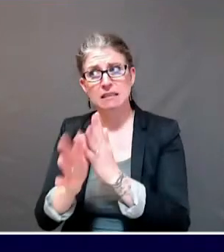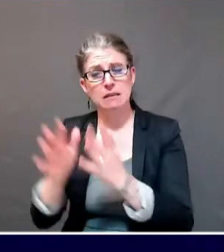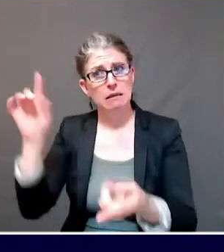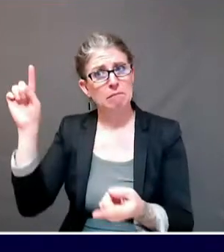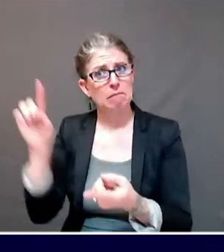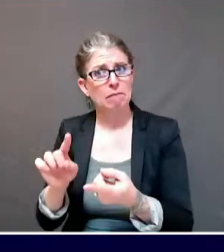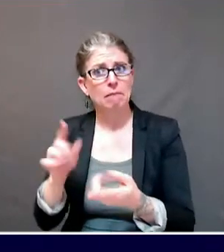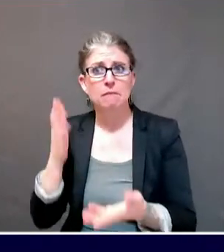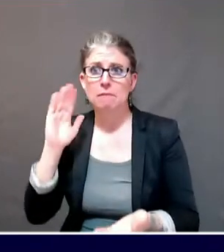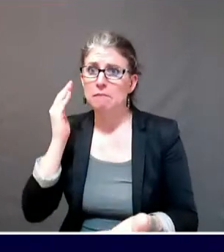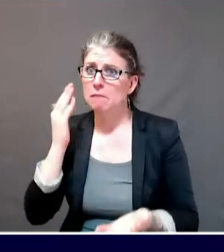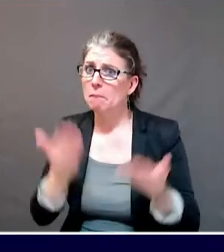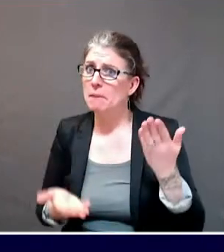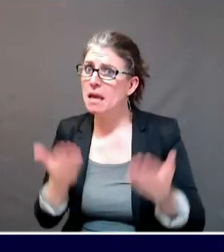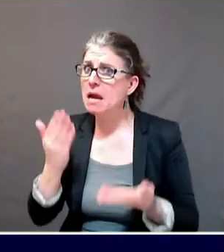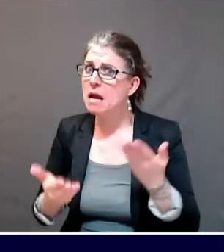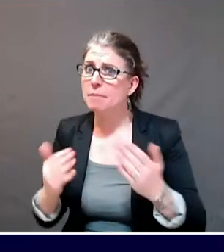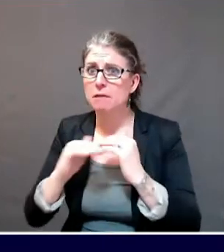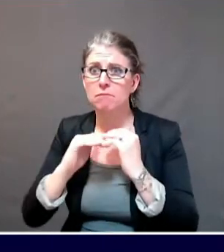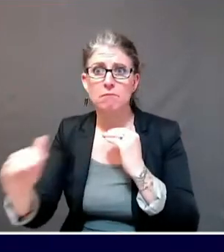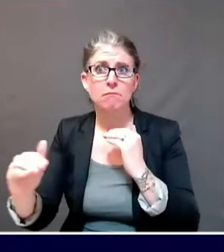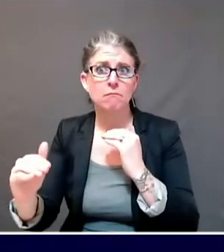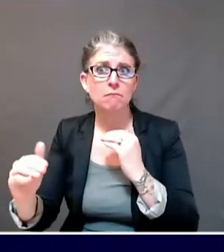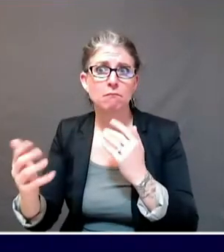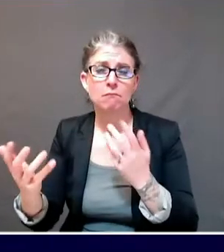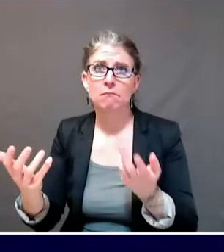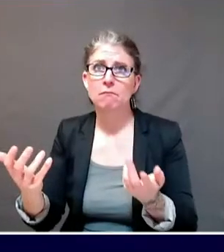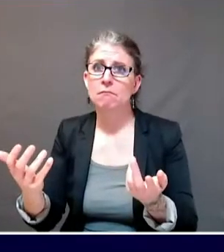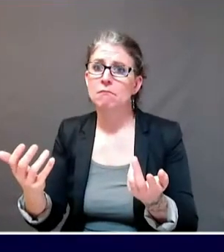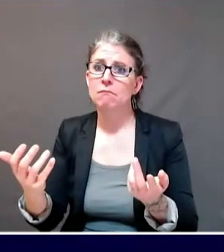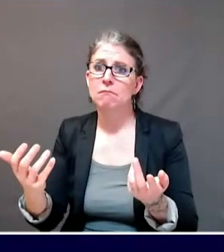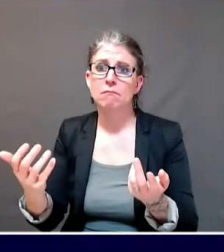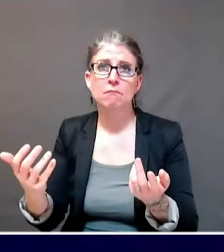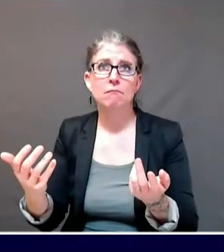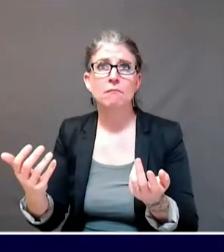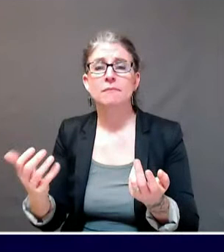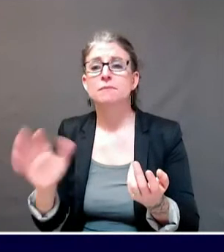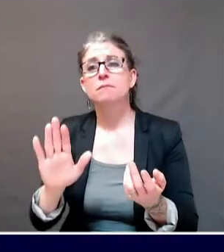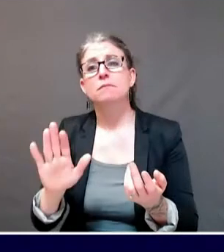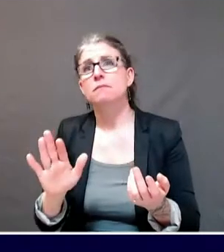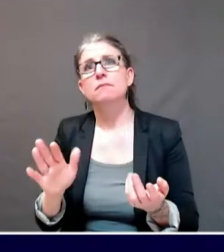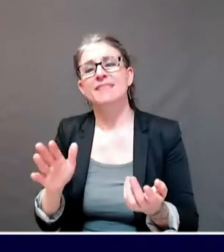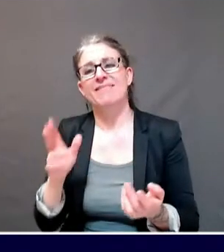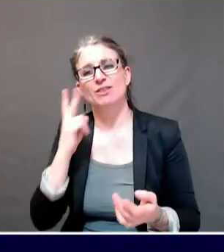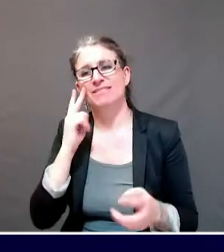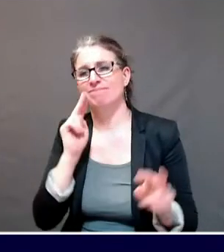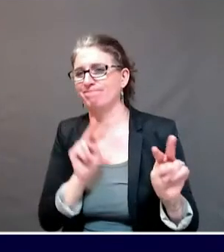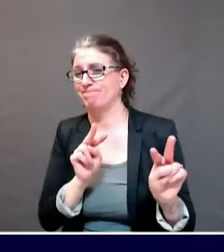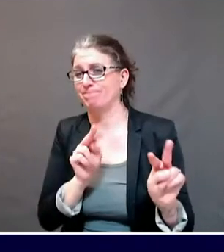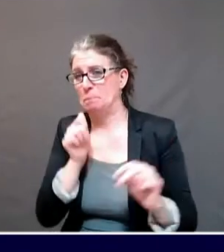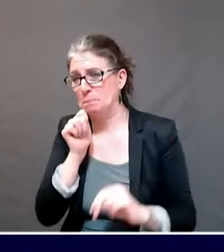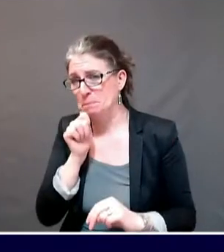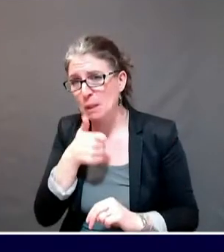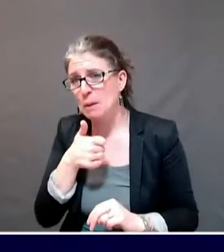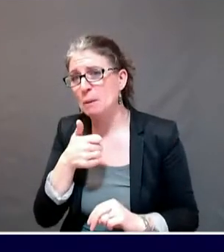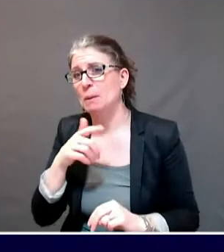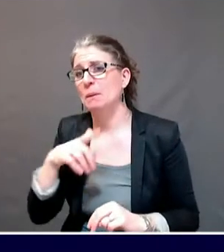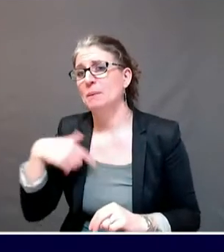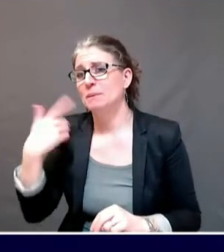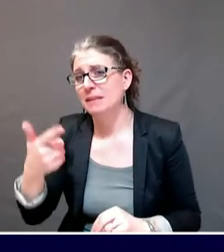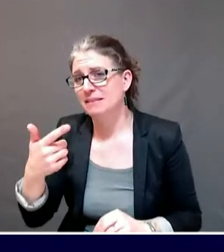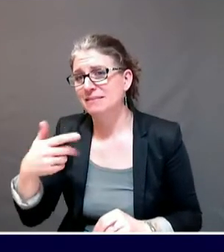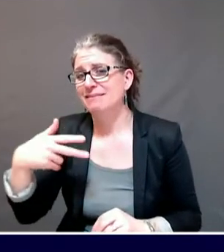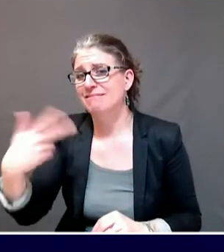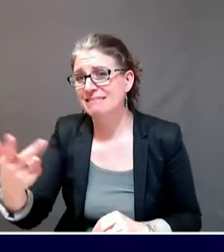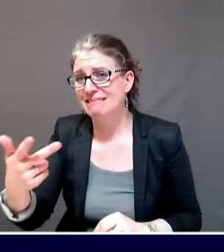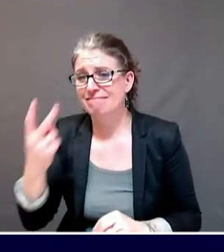tell us much because we've still got to keep our eyes open for just more transmission happening irrespective